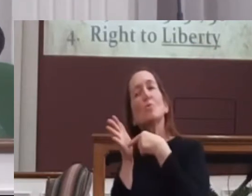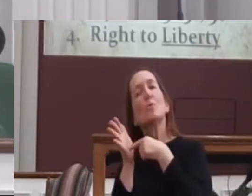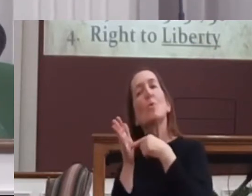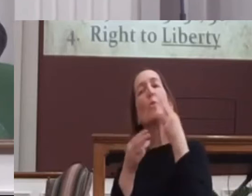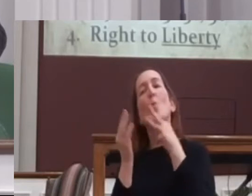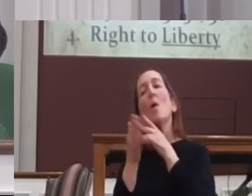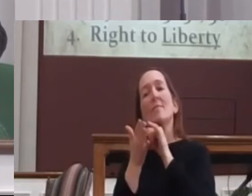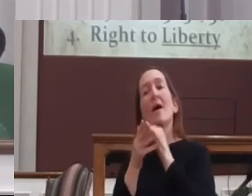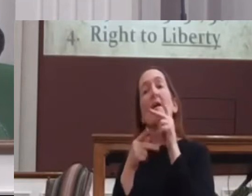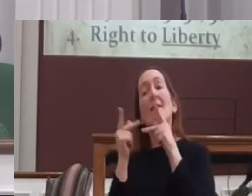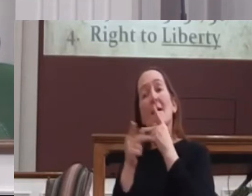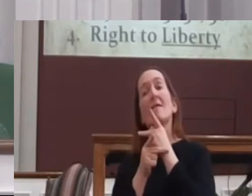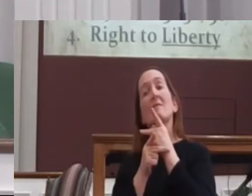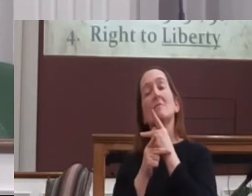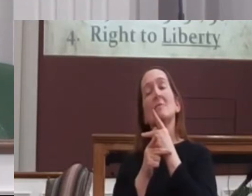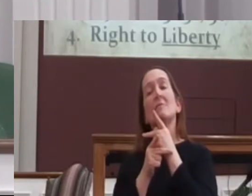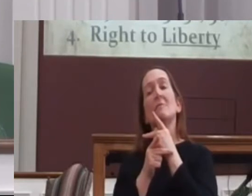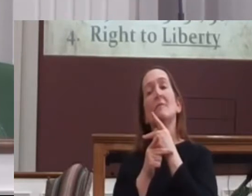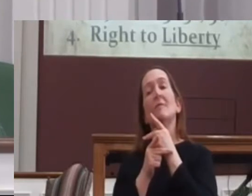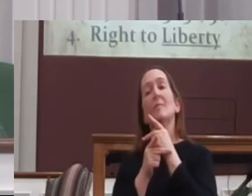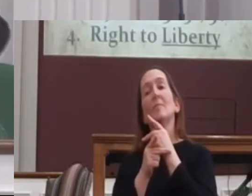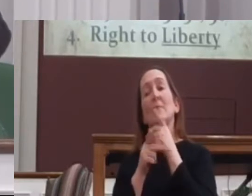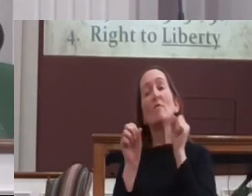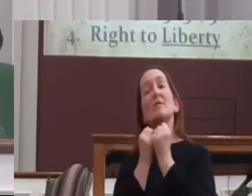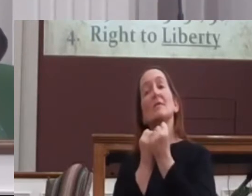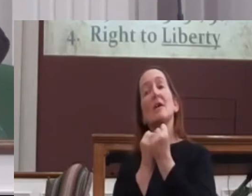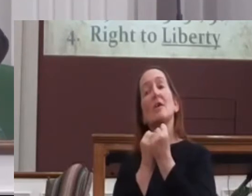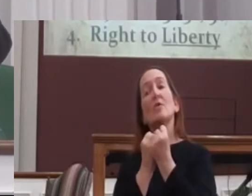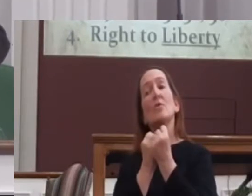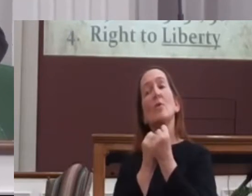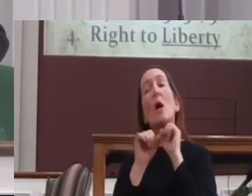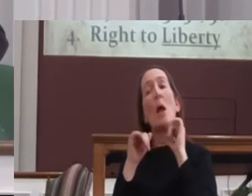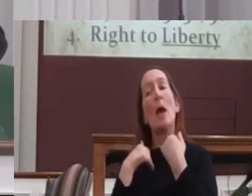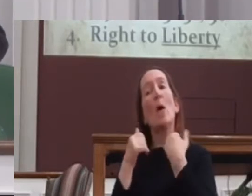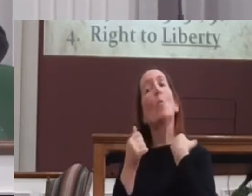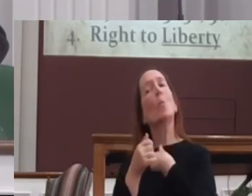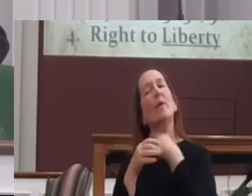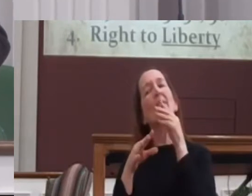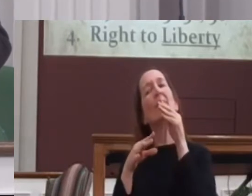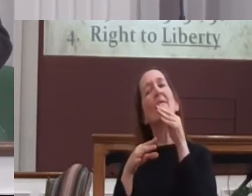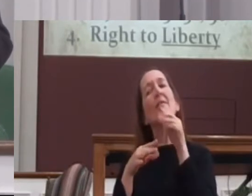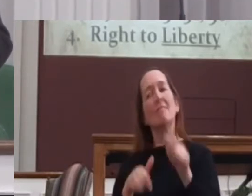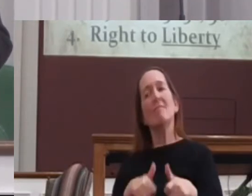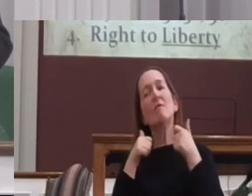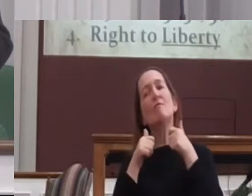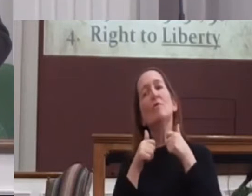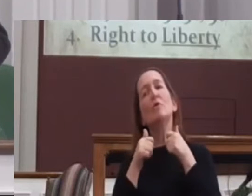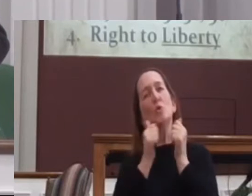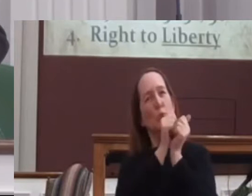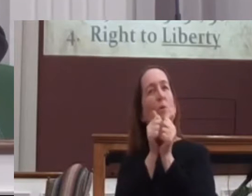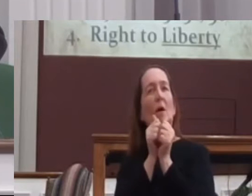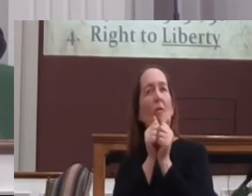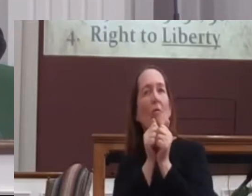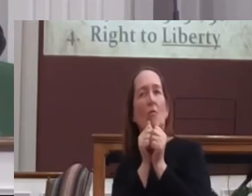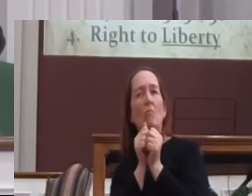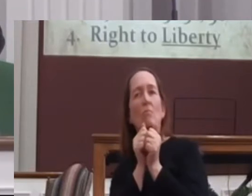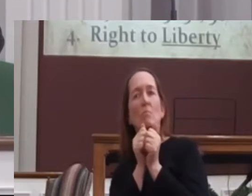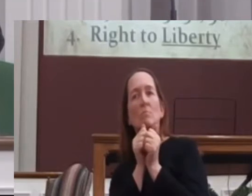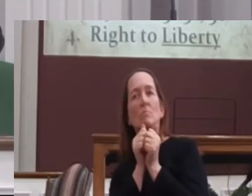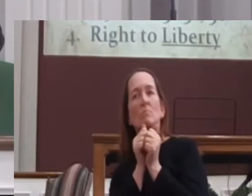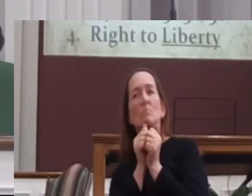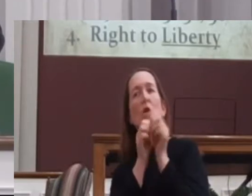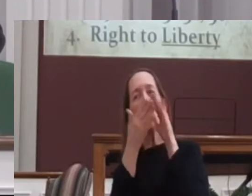Let's show the world that type of a society in how we live together in community here.